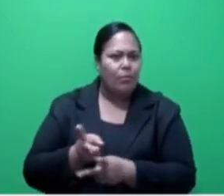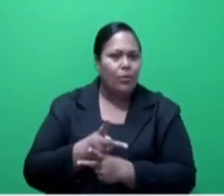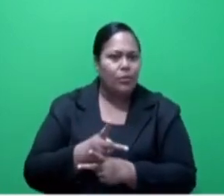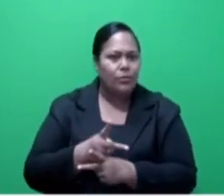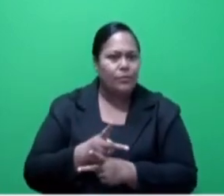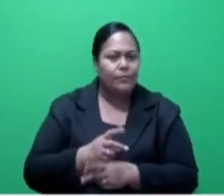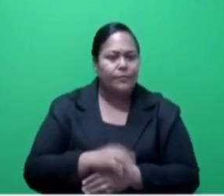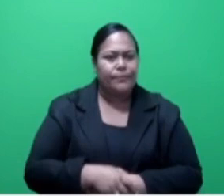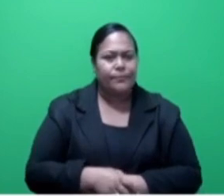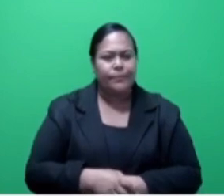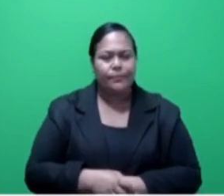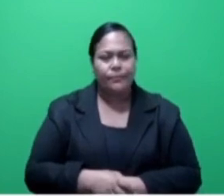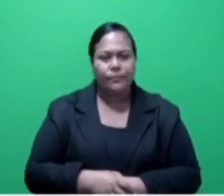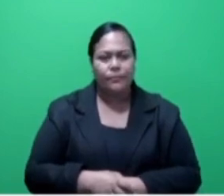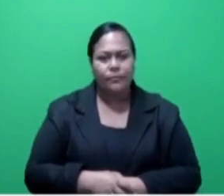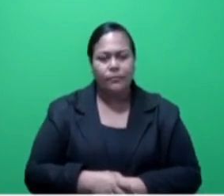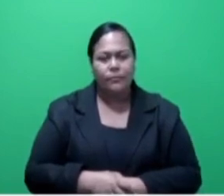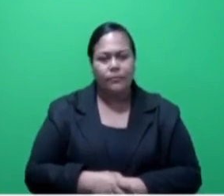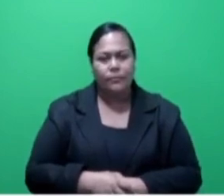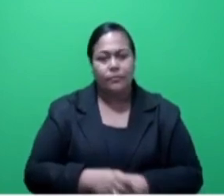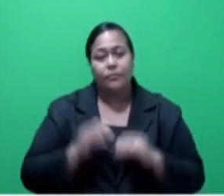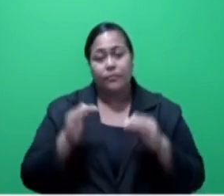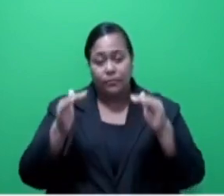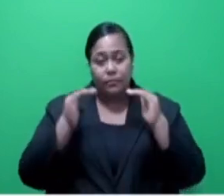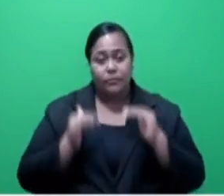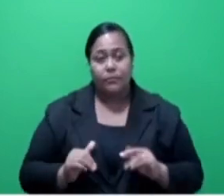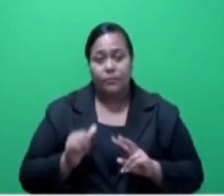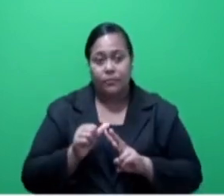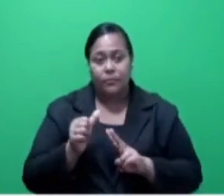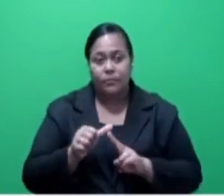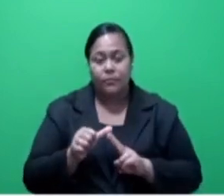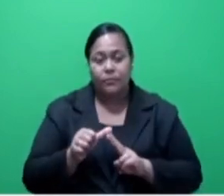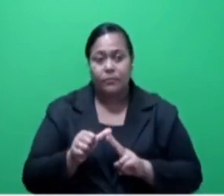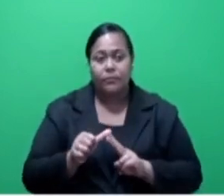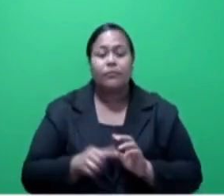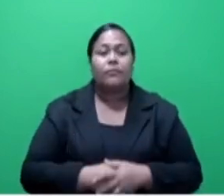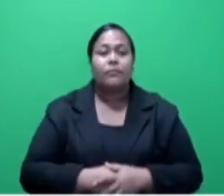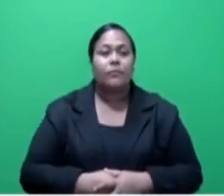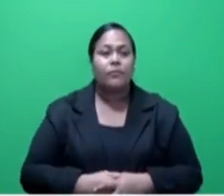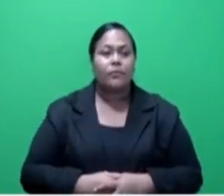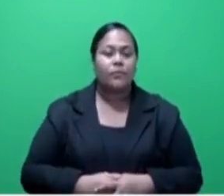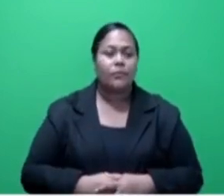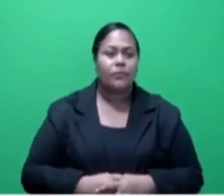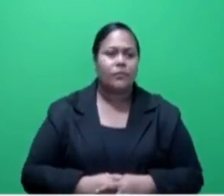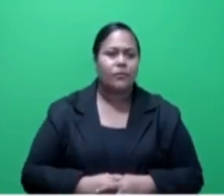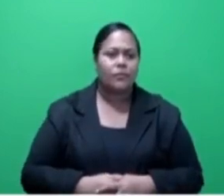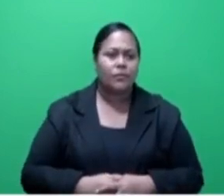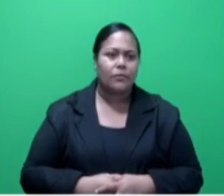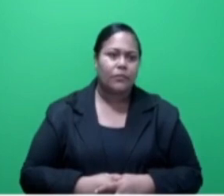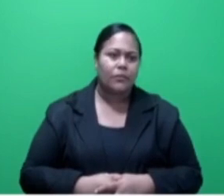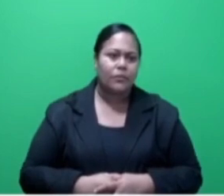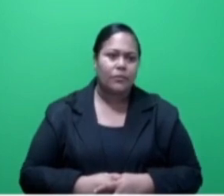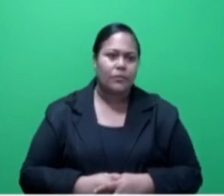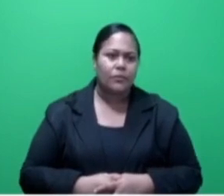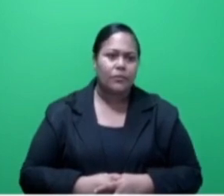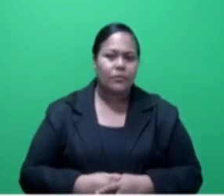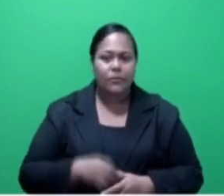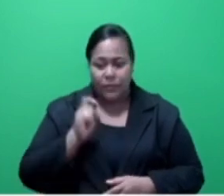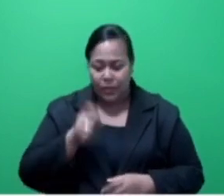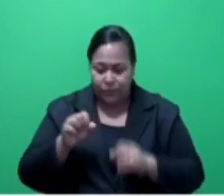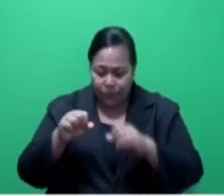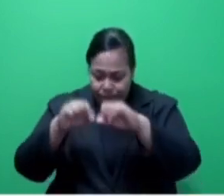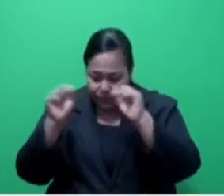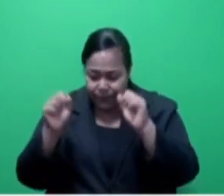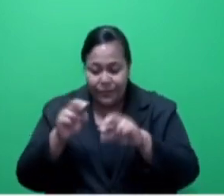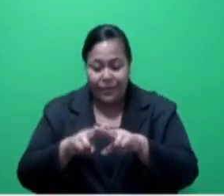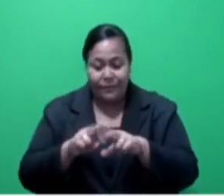other point I also wanted to make was that, and I'll get to the debt issue, even if you look at FDB in the past, sir,